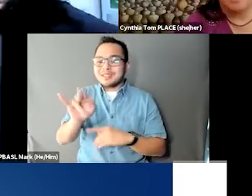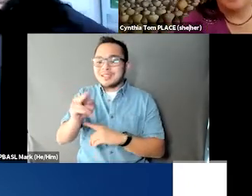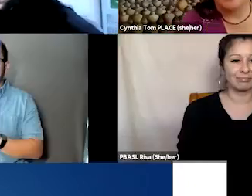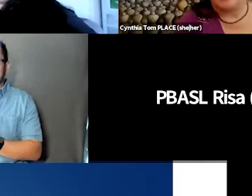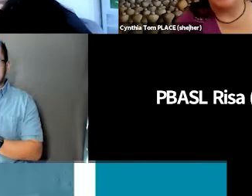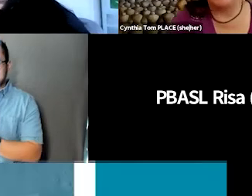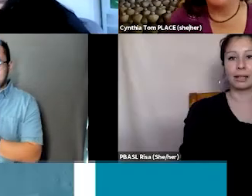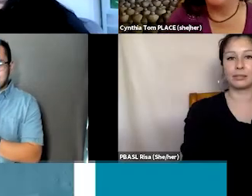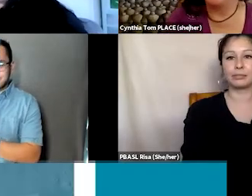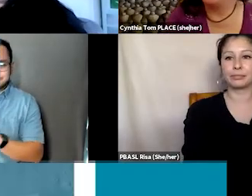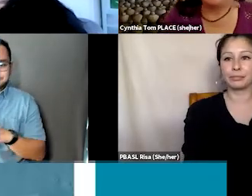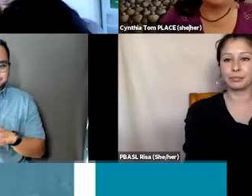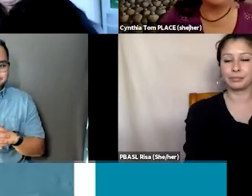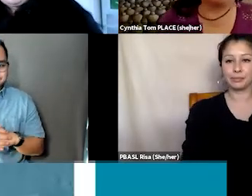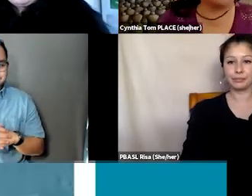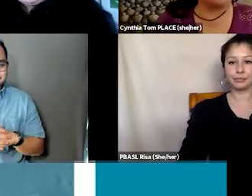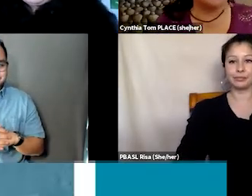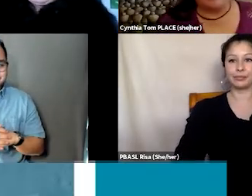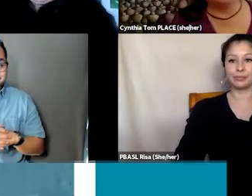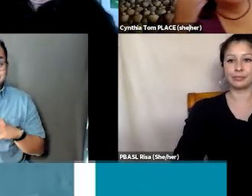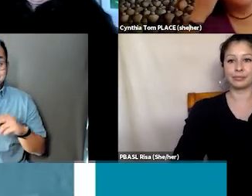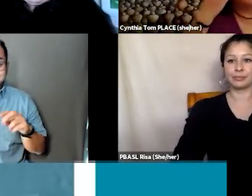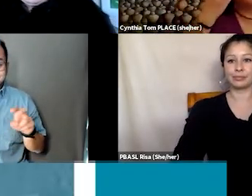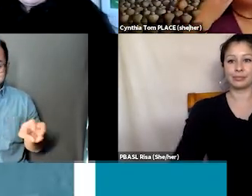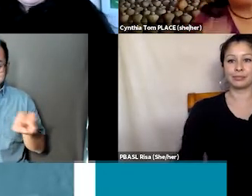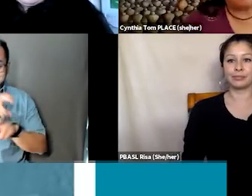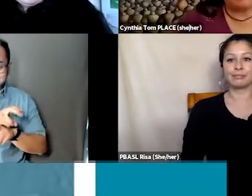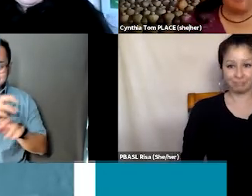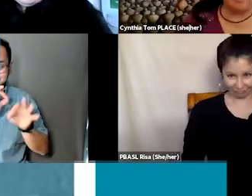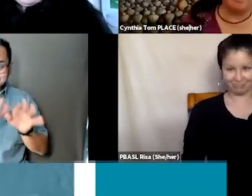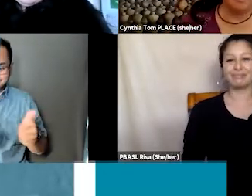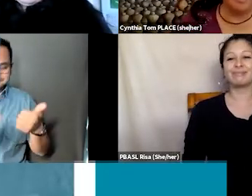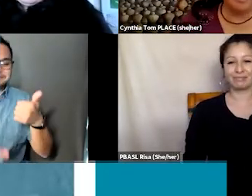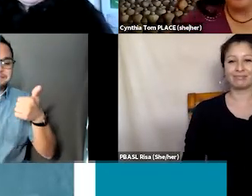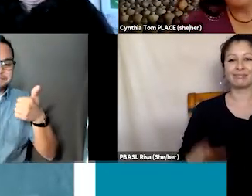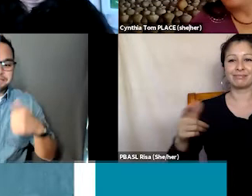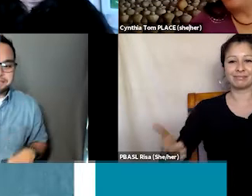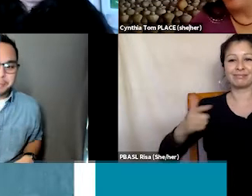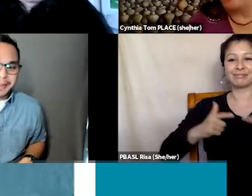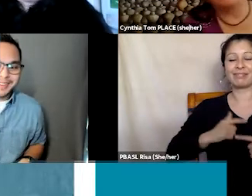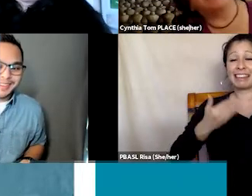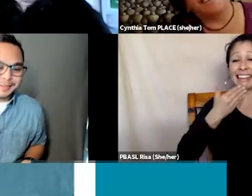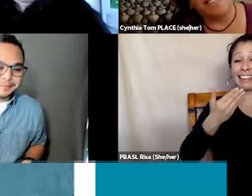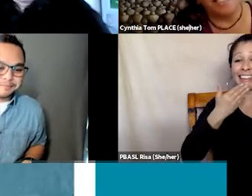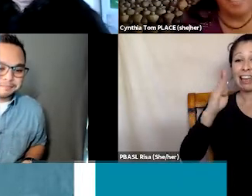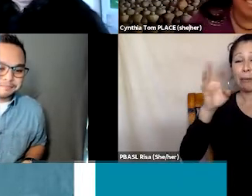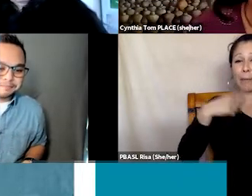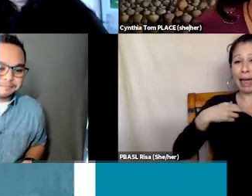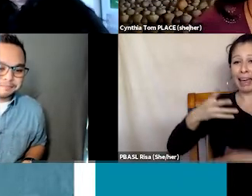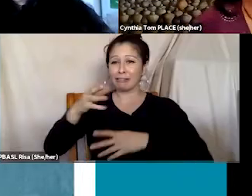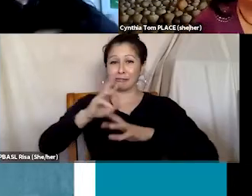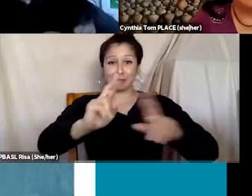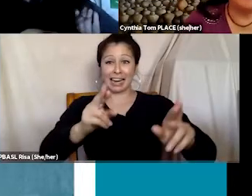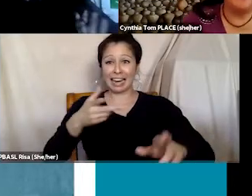welcome. Thanks, Barbara. Getting people ready and needing Kleenex. That's great.